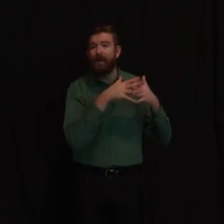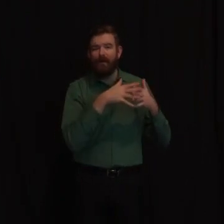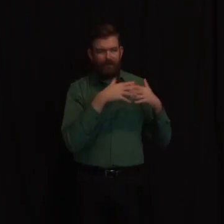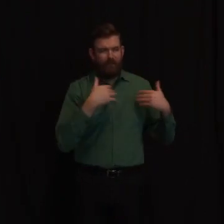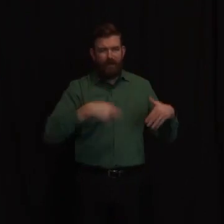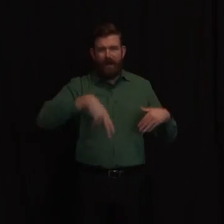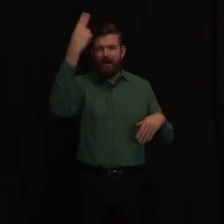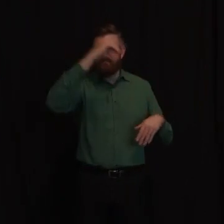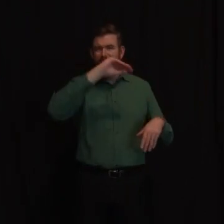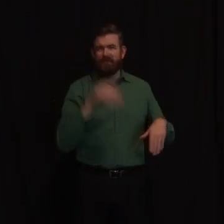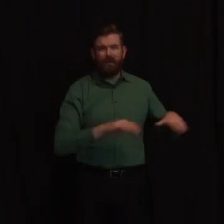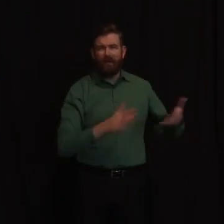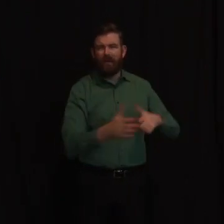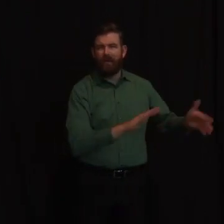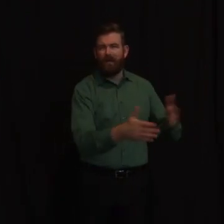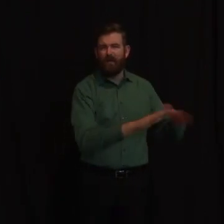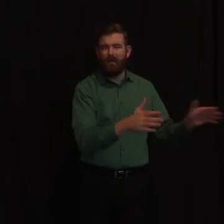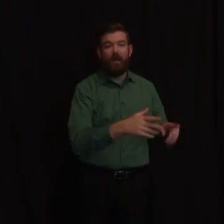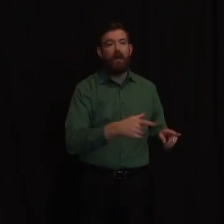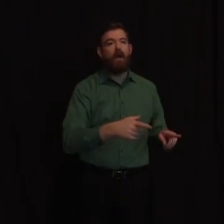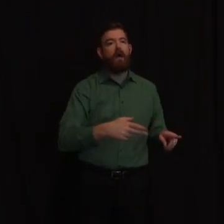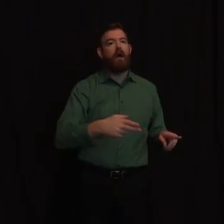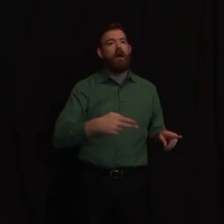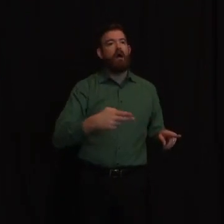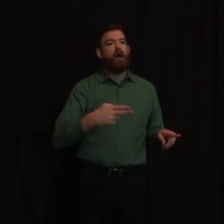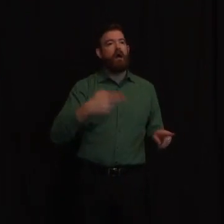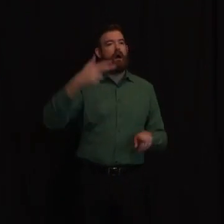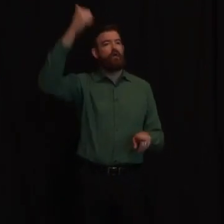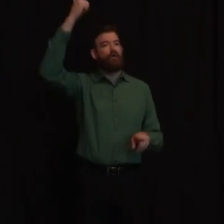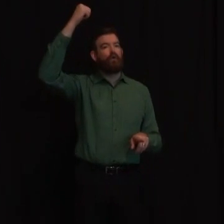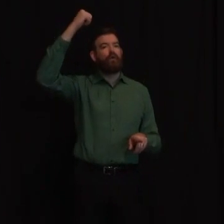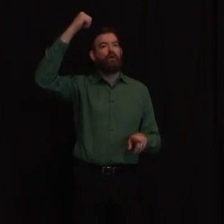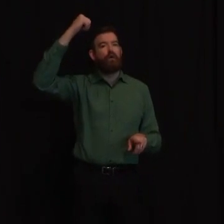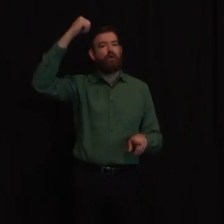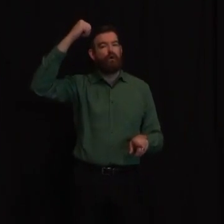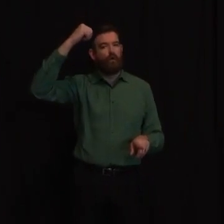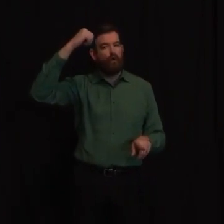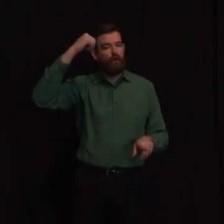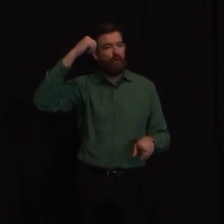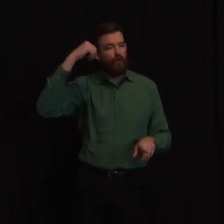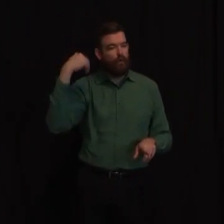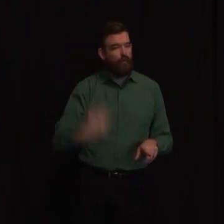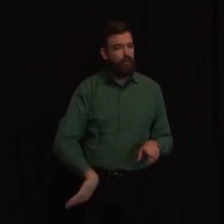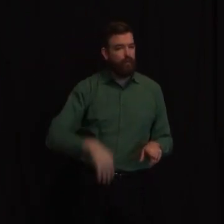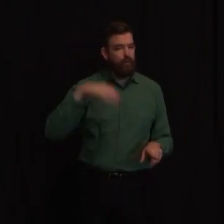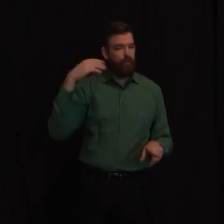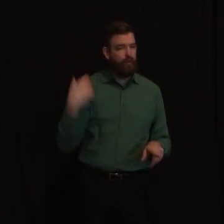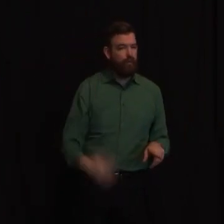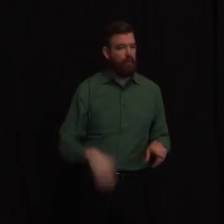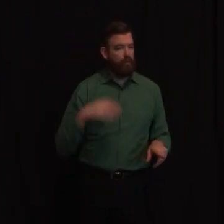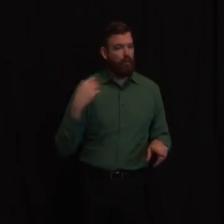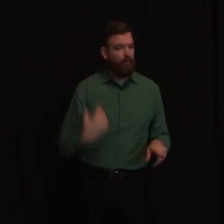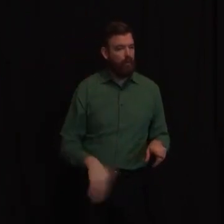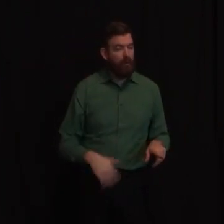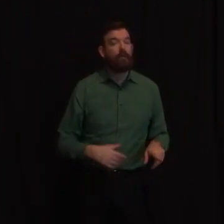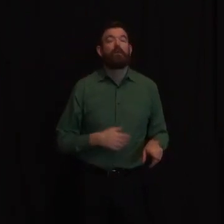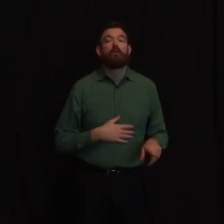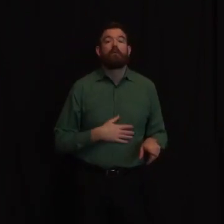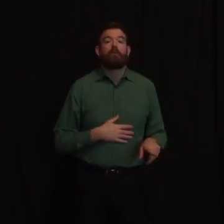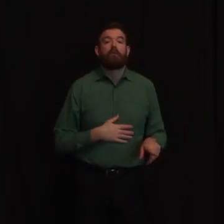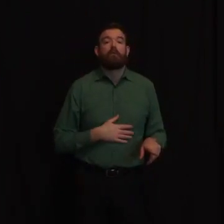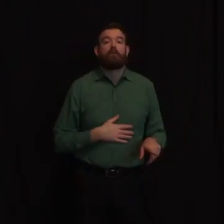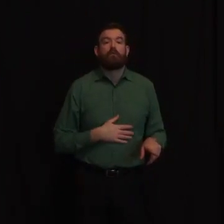higher than the overall representation in our state, and that led, among other things, to the calls